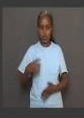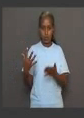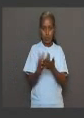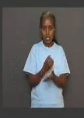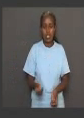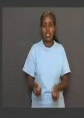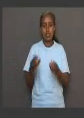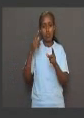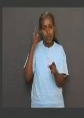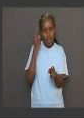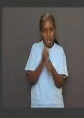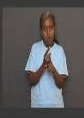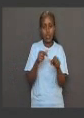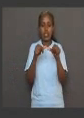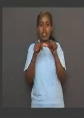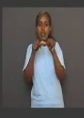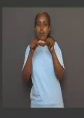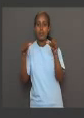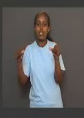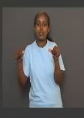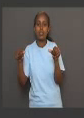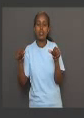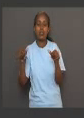more accurate our measurement will be.